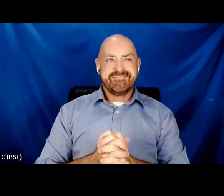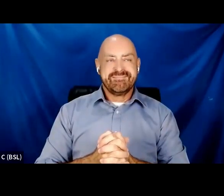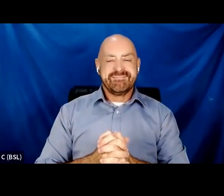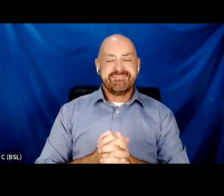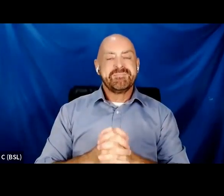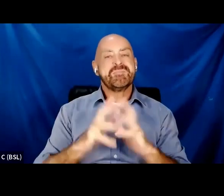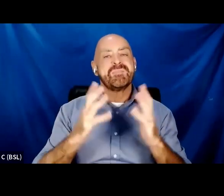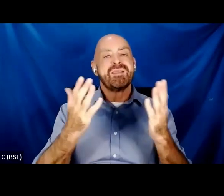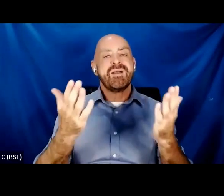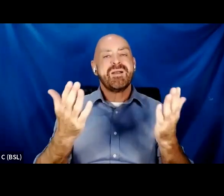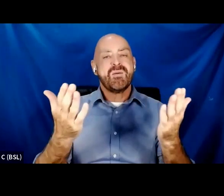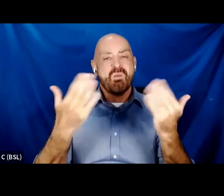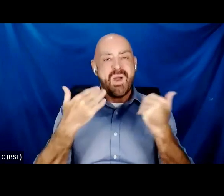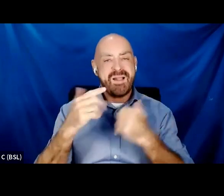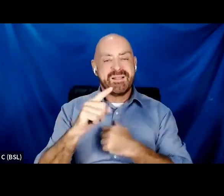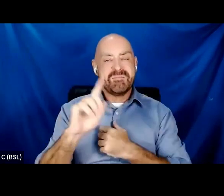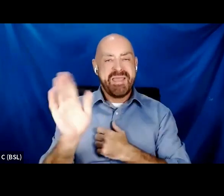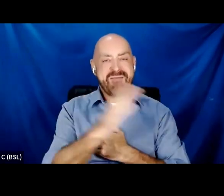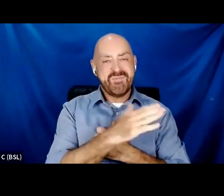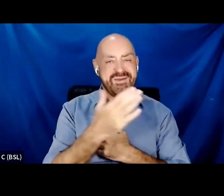Welcome, everyone.